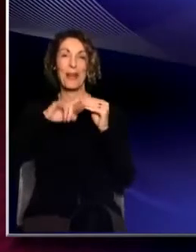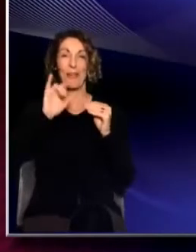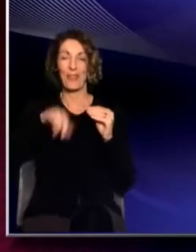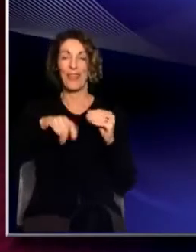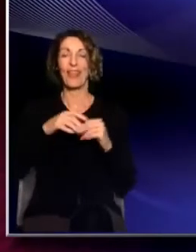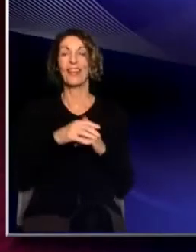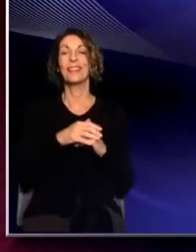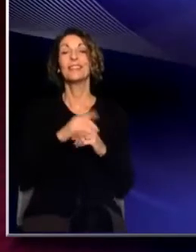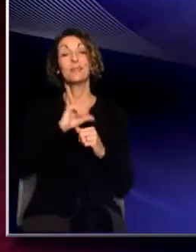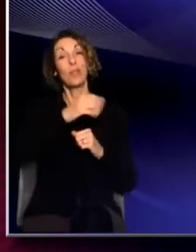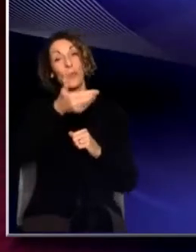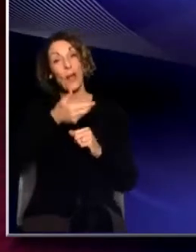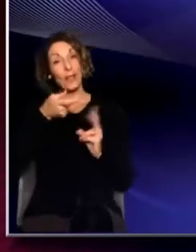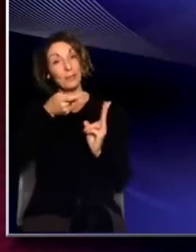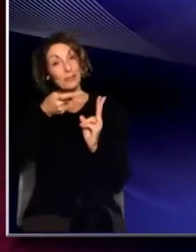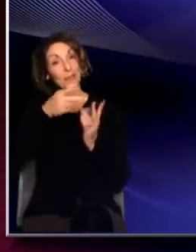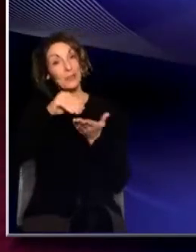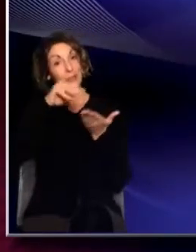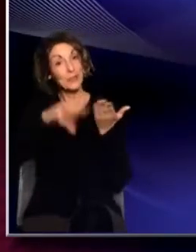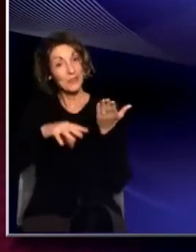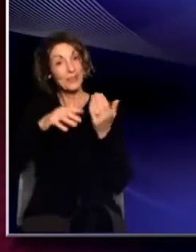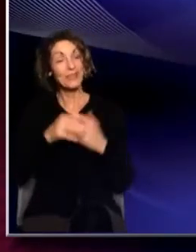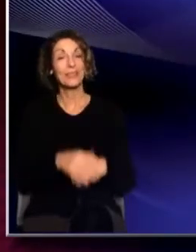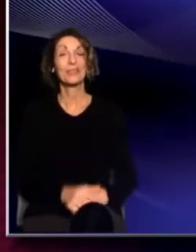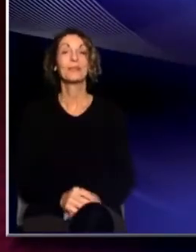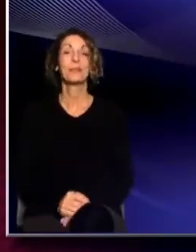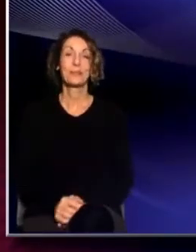So we'd welcome them.